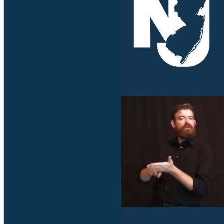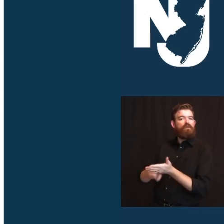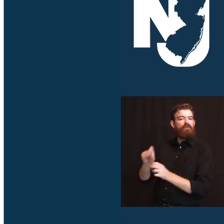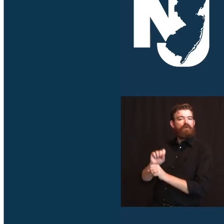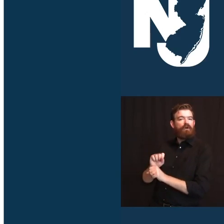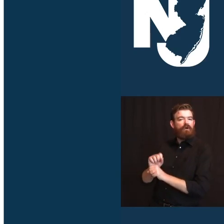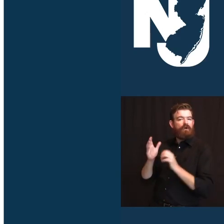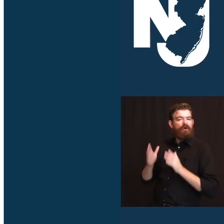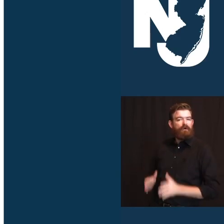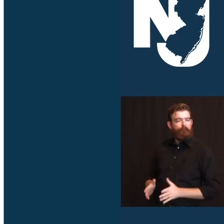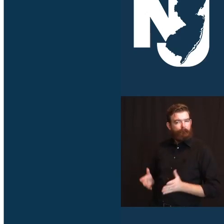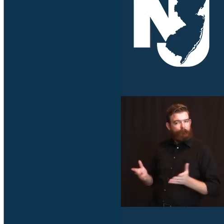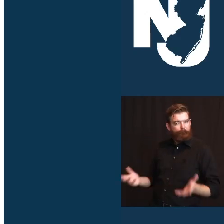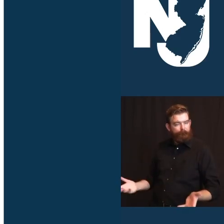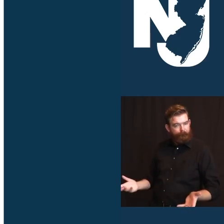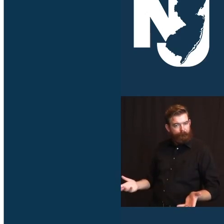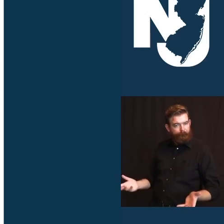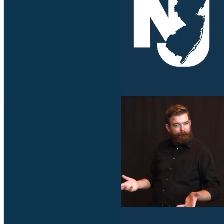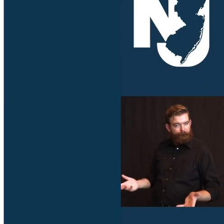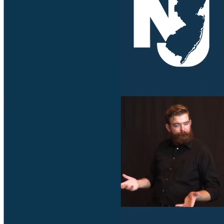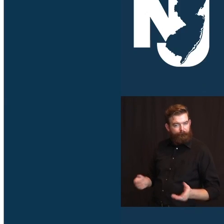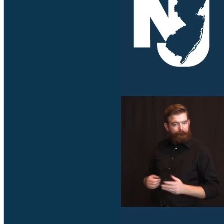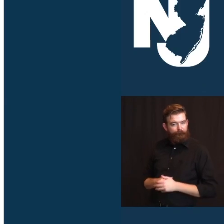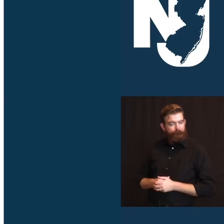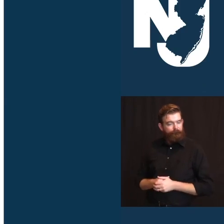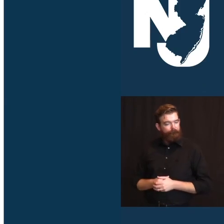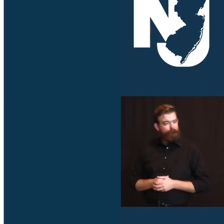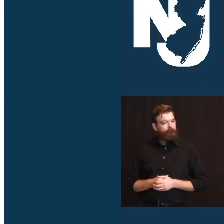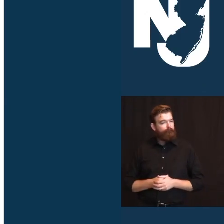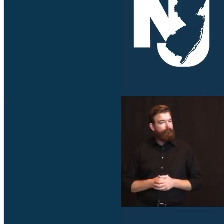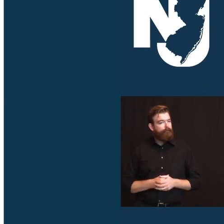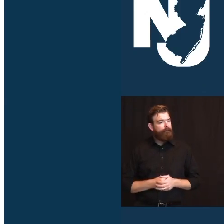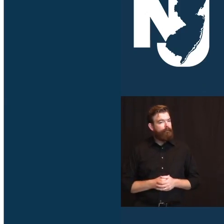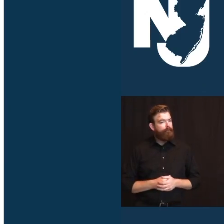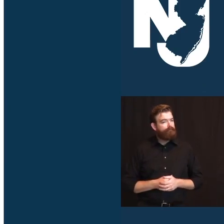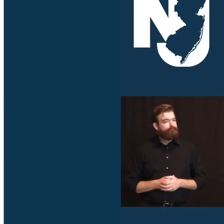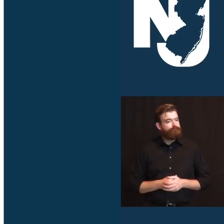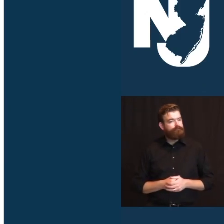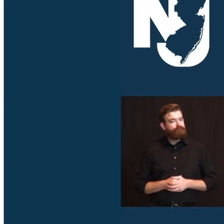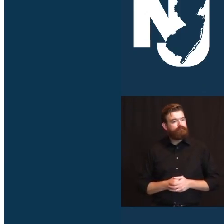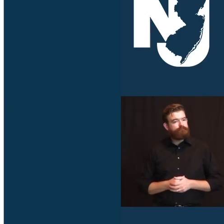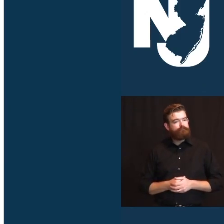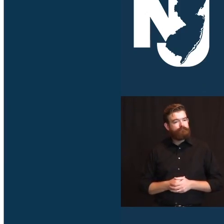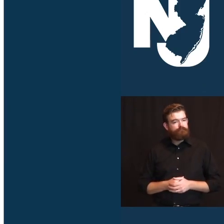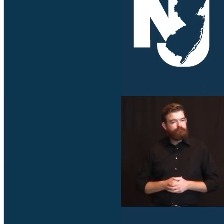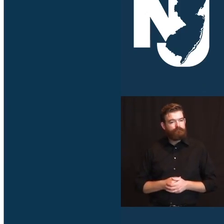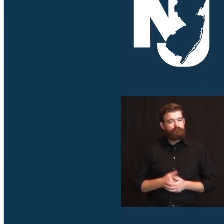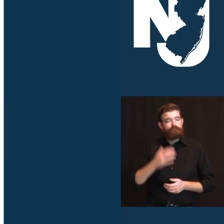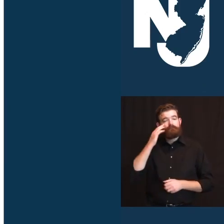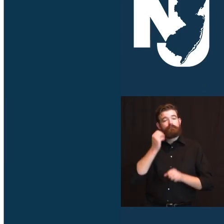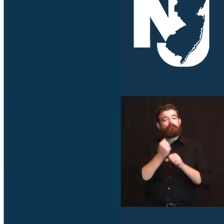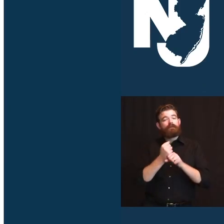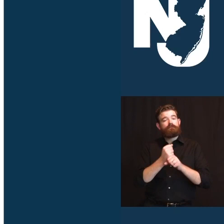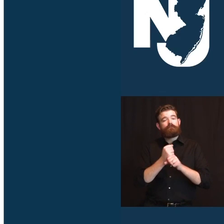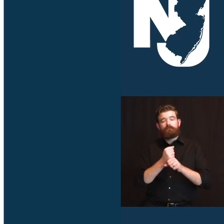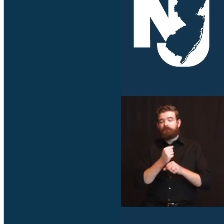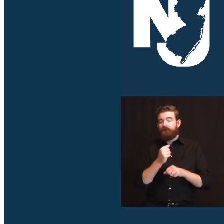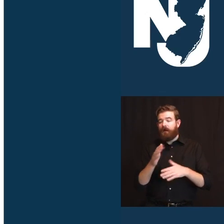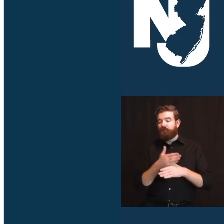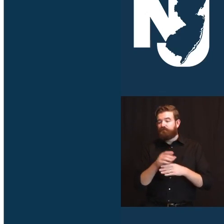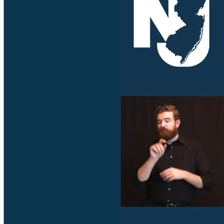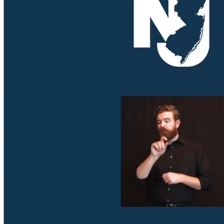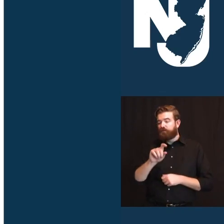substitute on the bench second baseman average of 230 right now. That's not going to get you in the Hall of Fame. We cannot say this